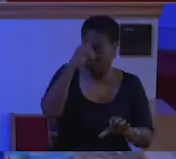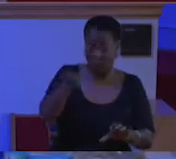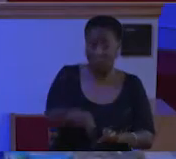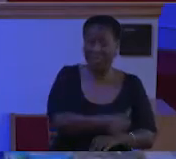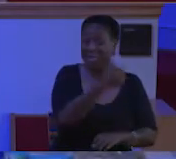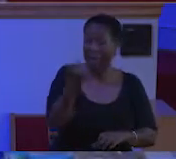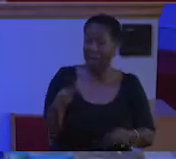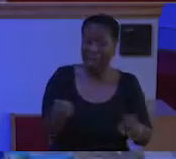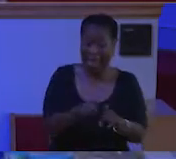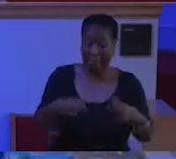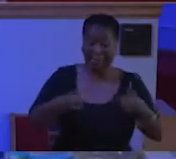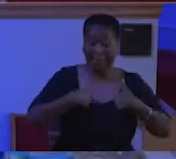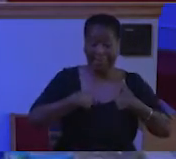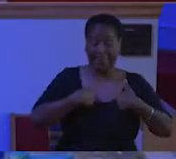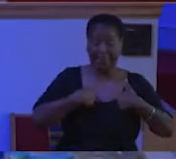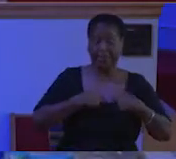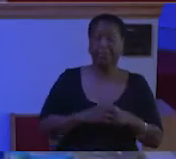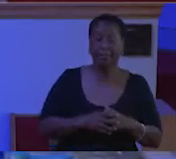somebody like me,